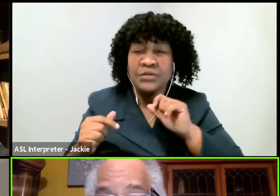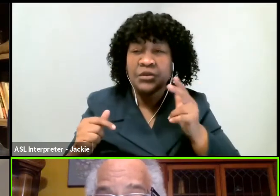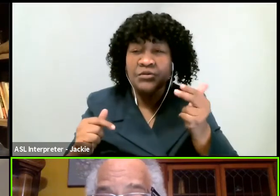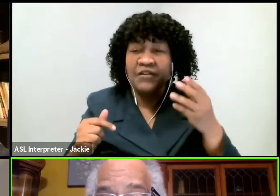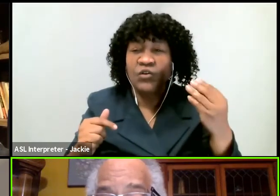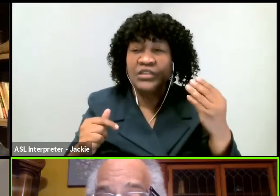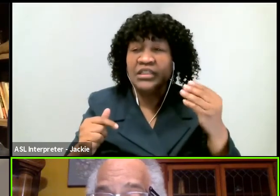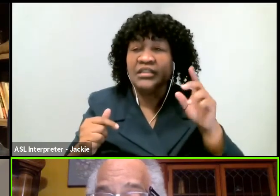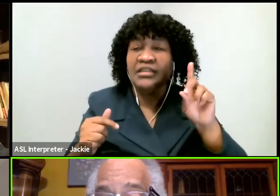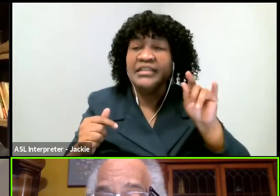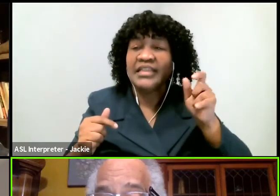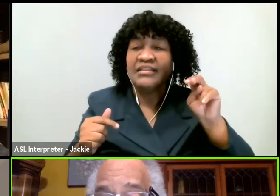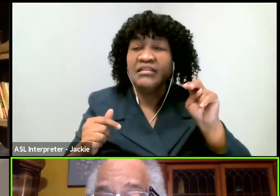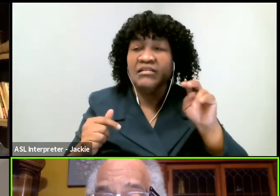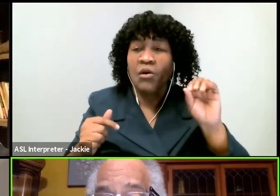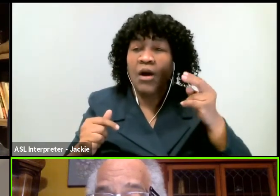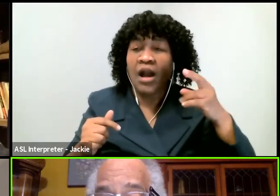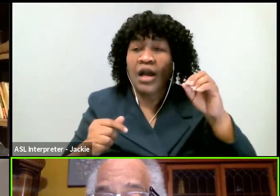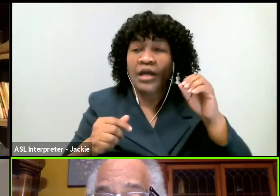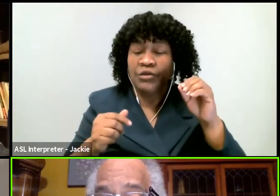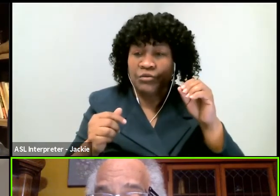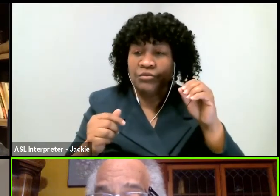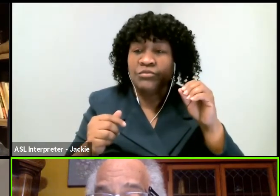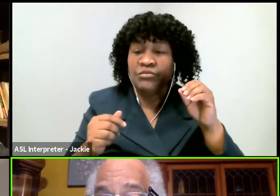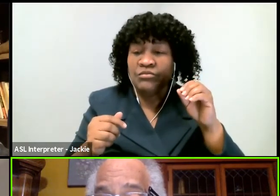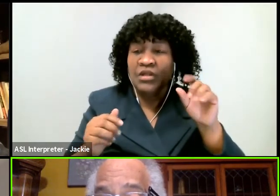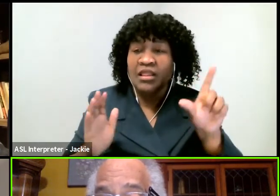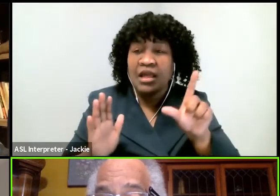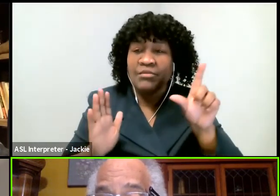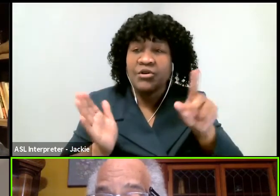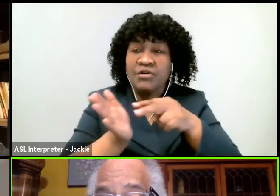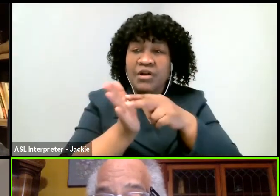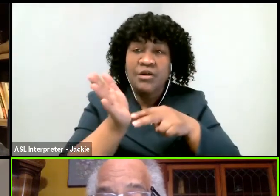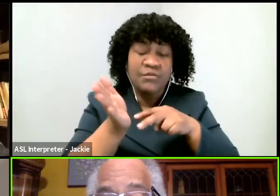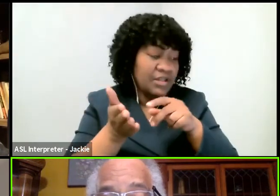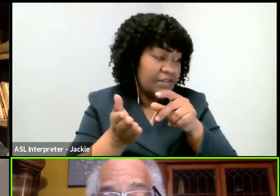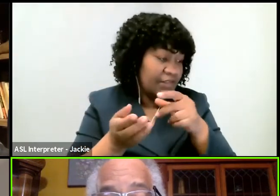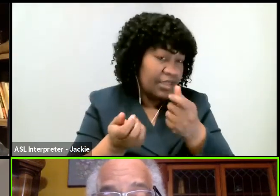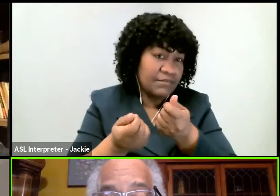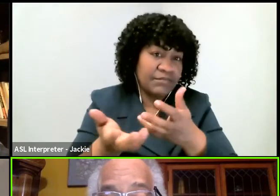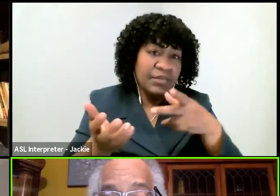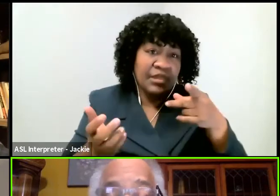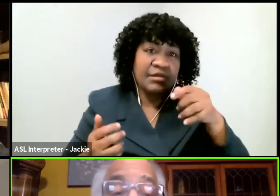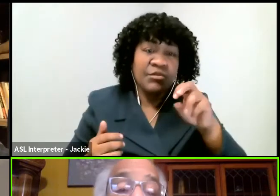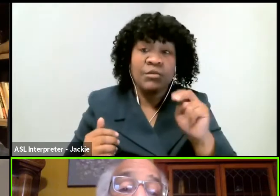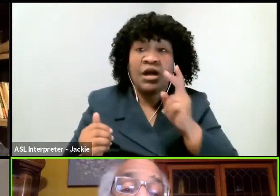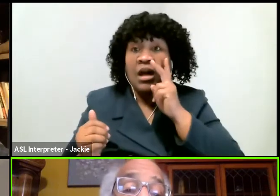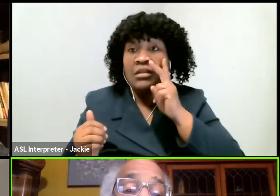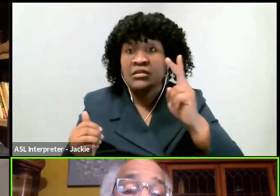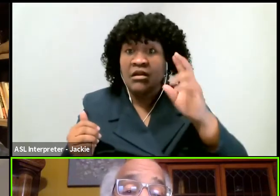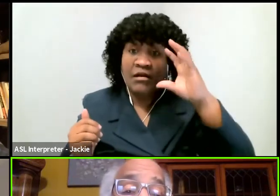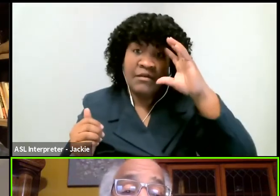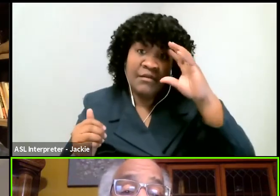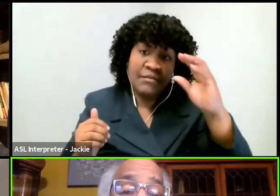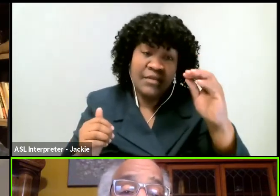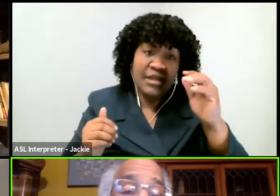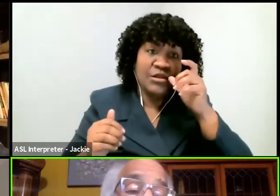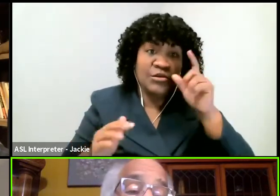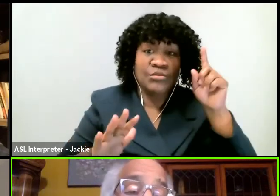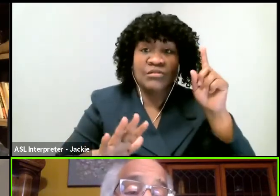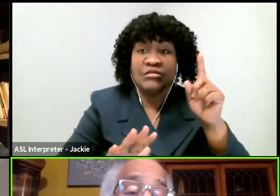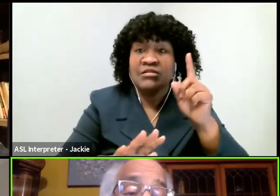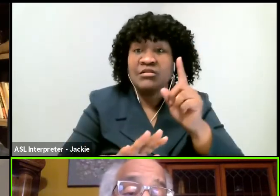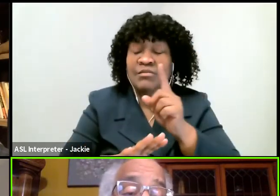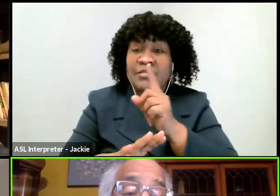I read a poem called Who But the Lord, the poem beginning, I saw that man they call the law, he was coming down the street at me.